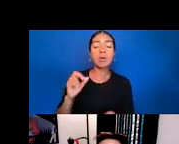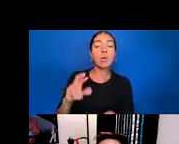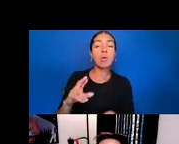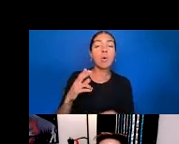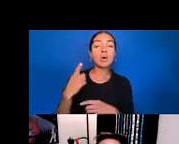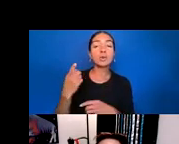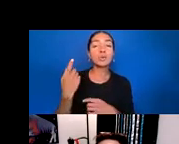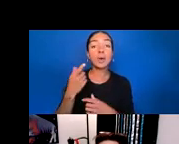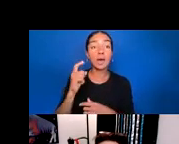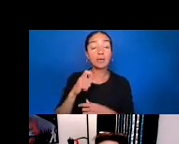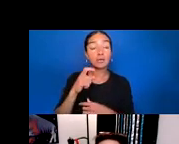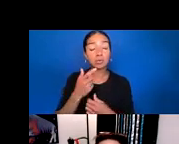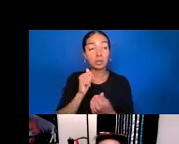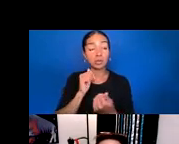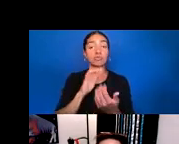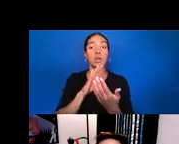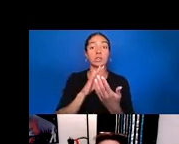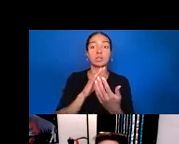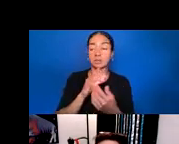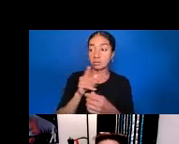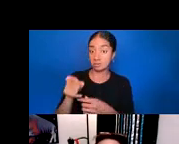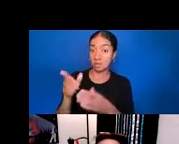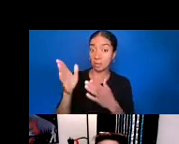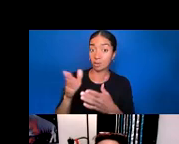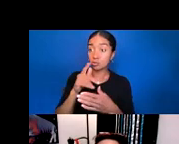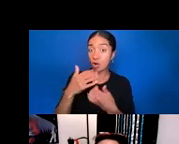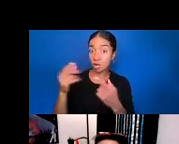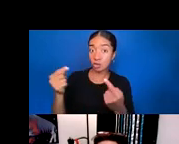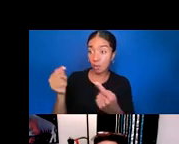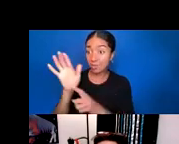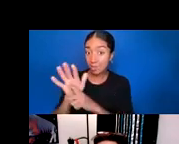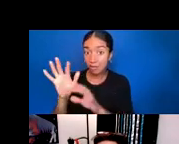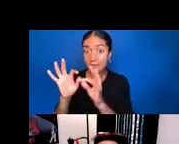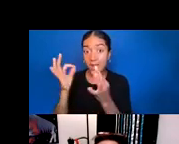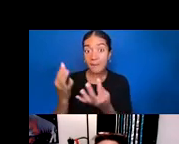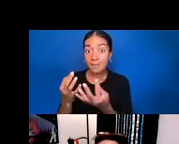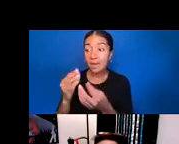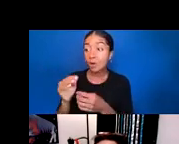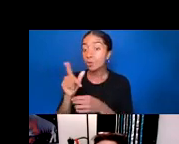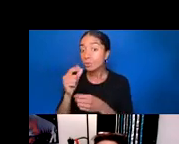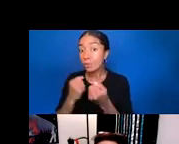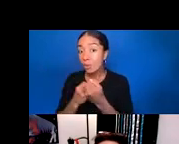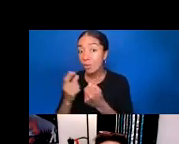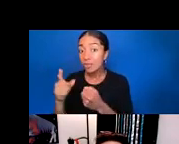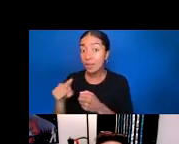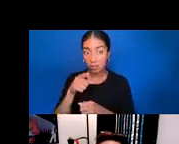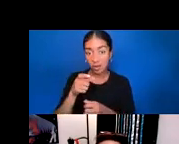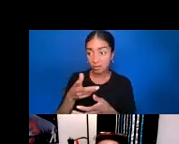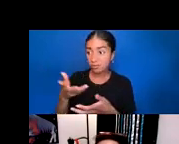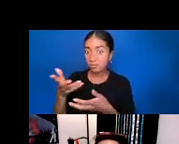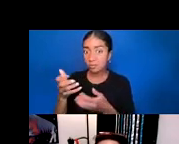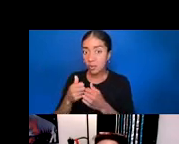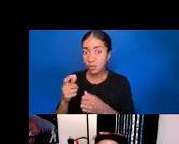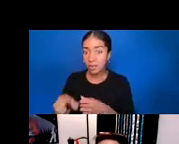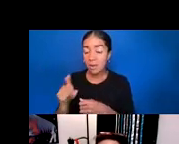into the alleged or perpetrator's family or the people that support them. And they could, at